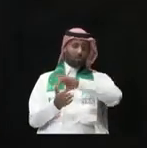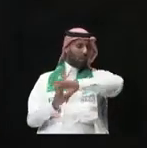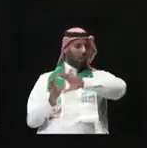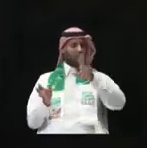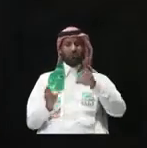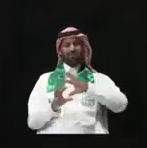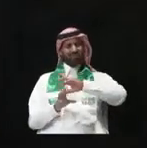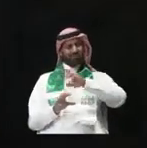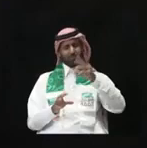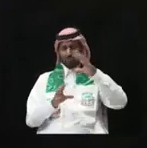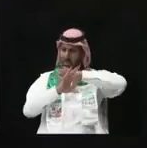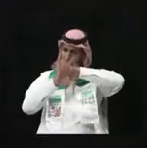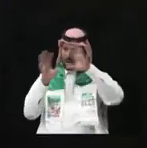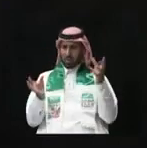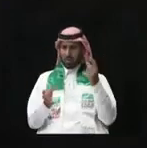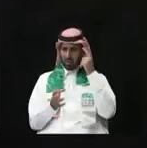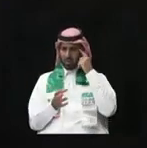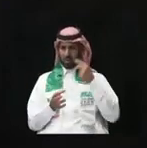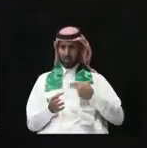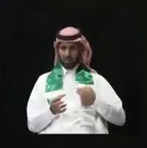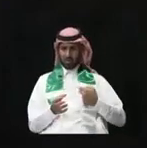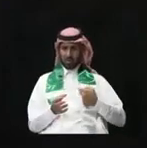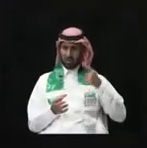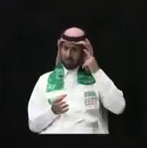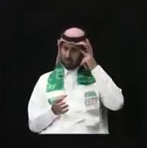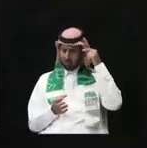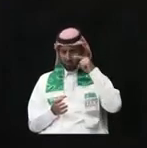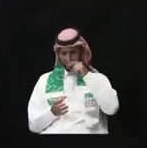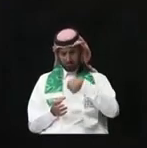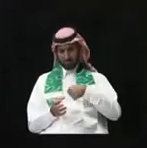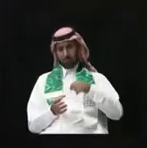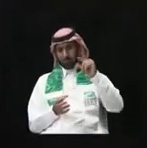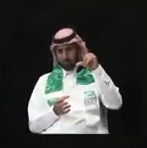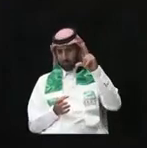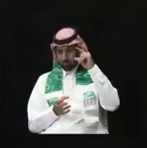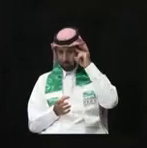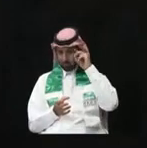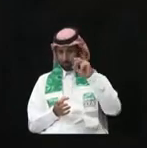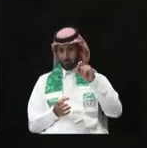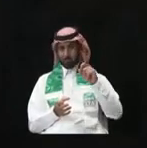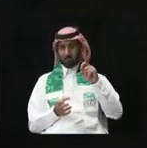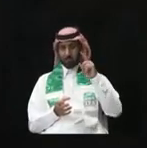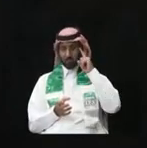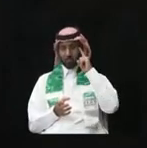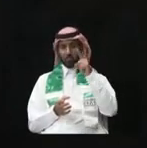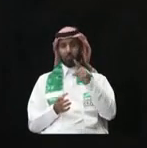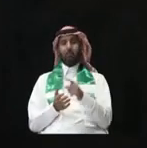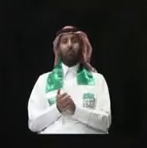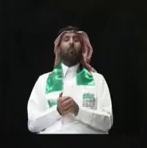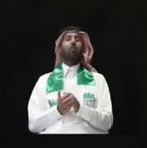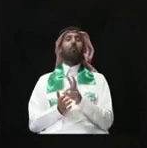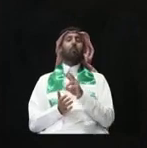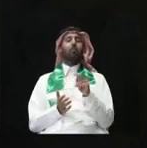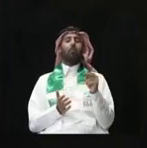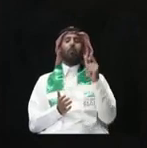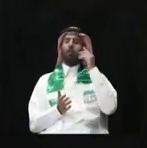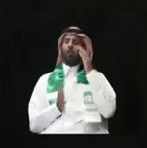whatever. So Jeddah, Oman, the Nile, because it is a name of a